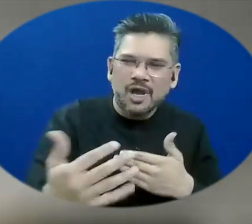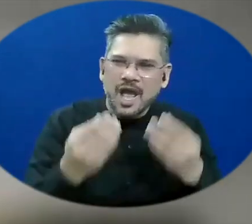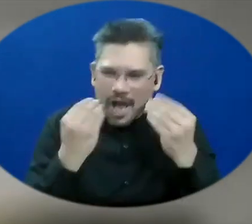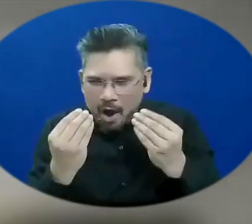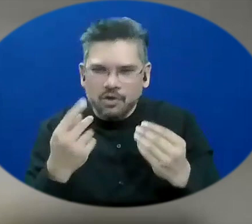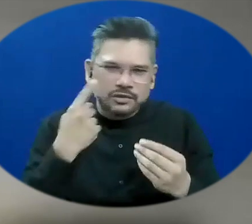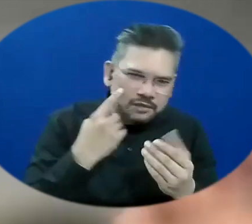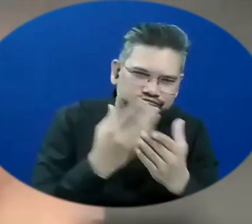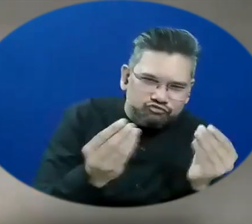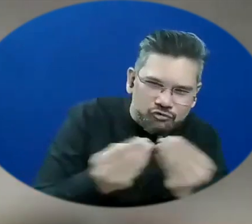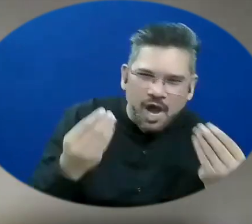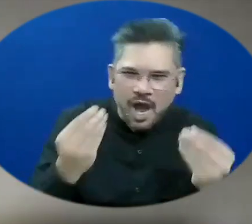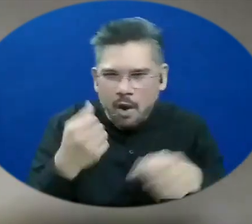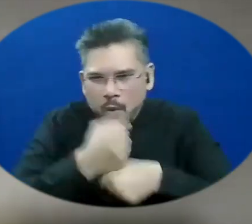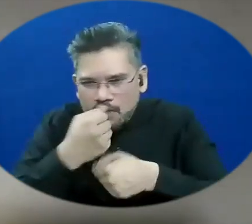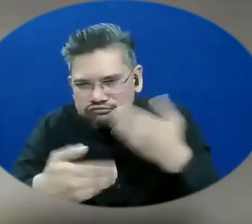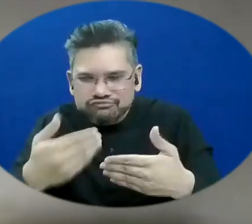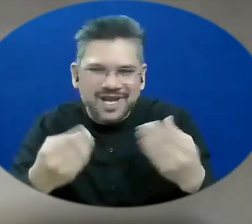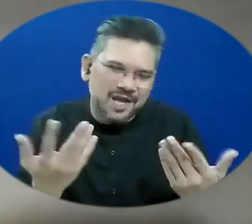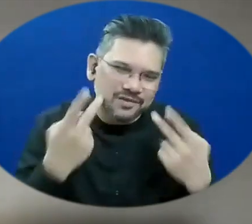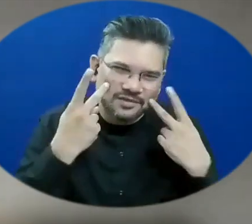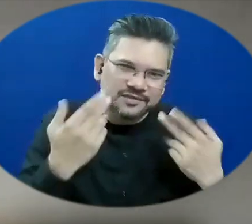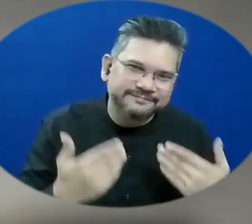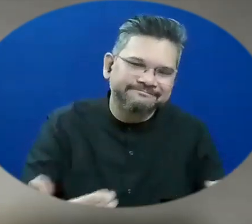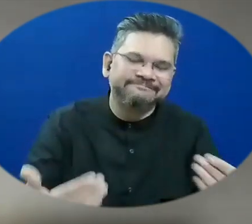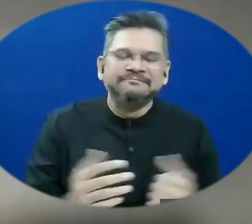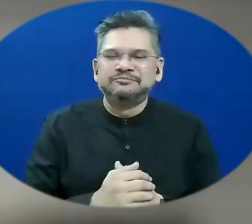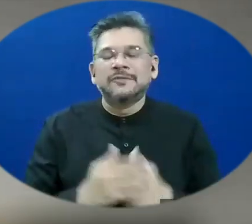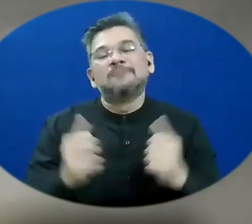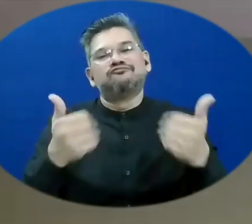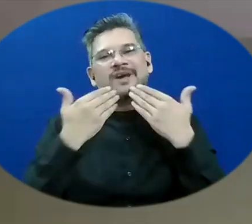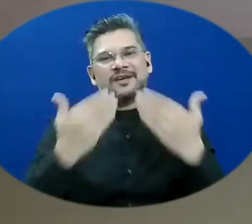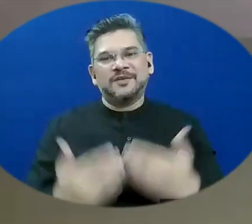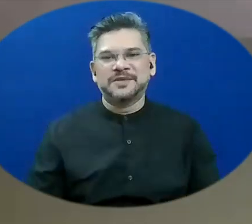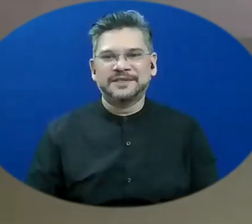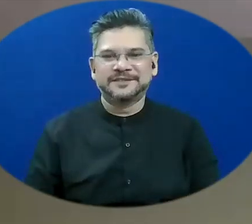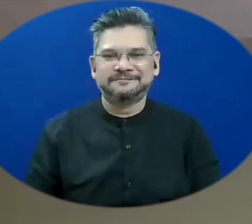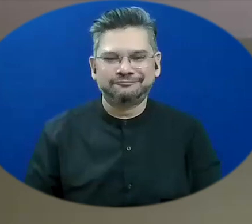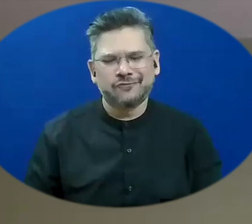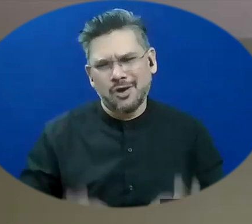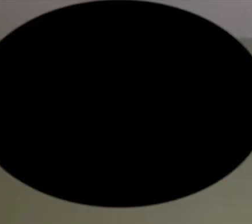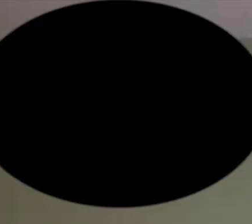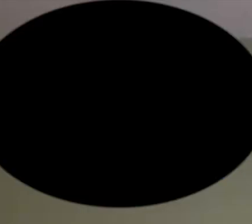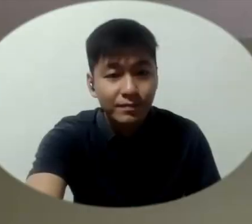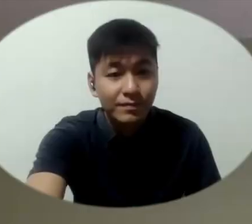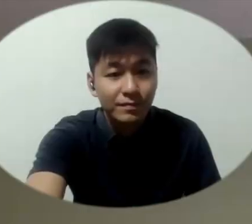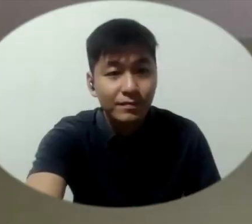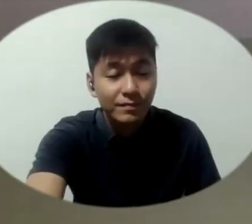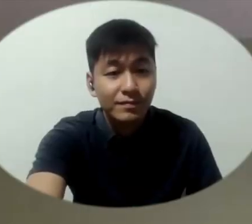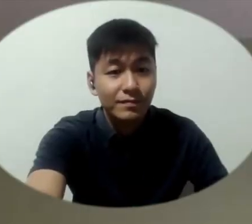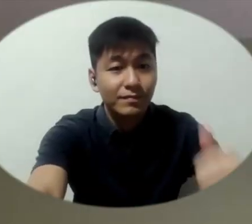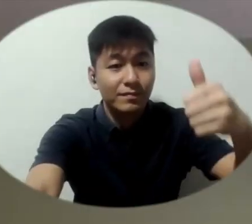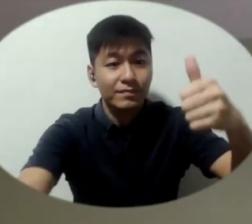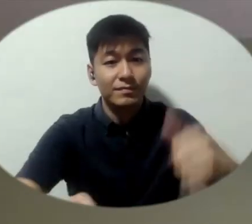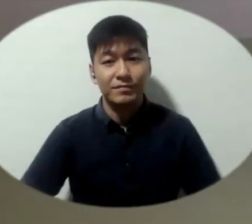intervention. So I'll leave it as that, right, when it comes back around again. So thanks, Beth. I love that. This idea that it is about the